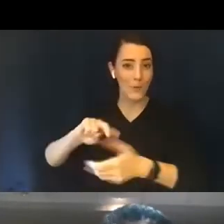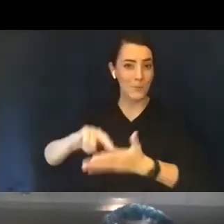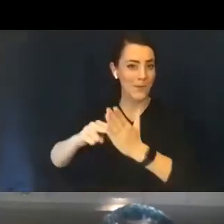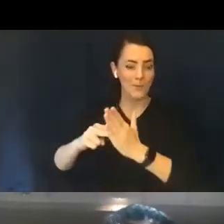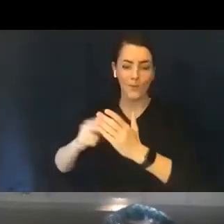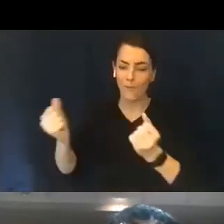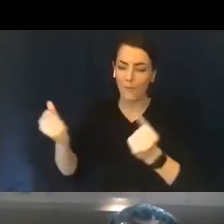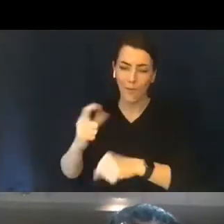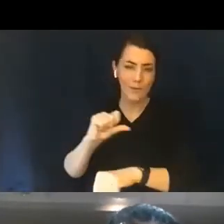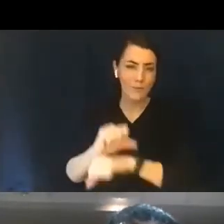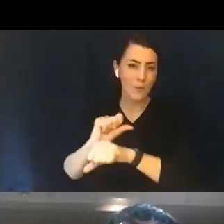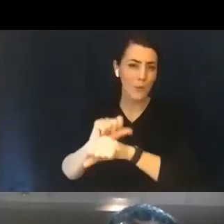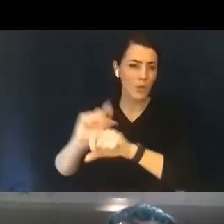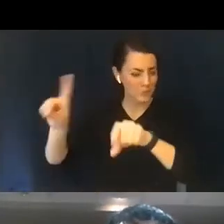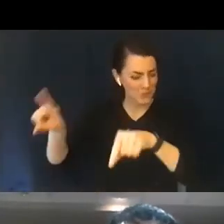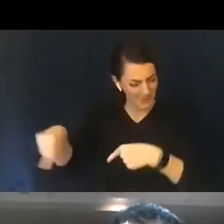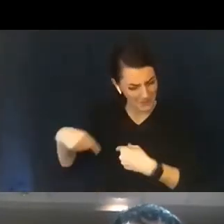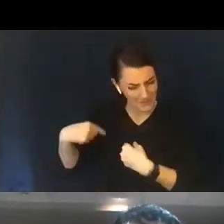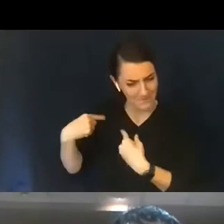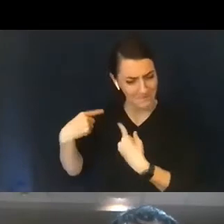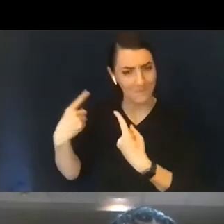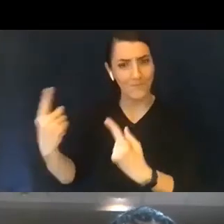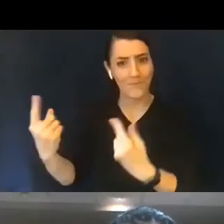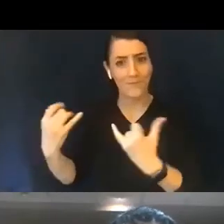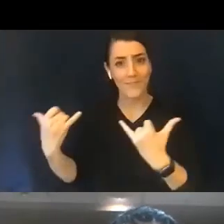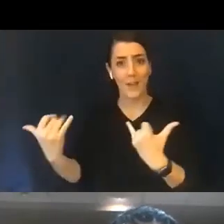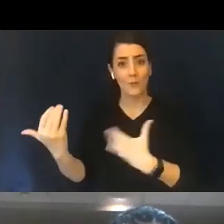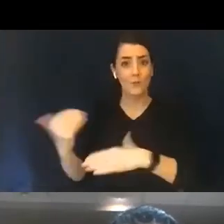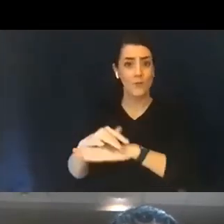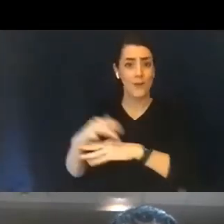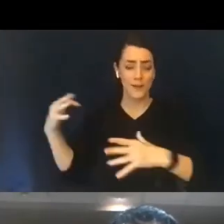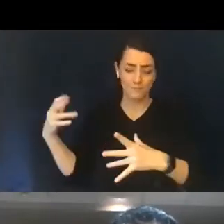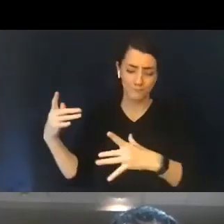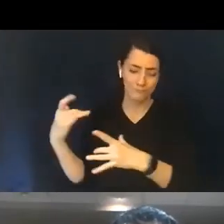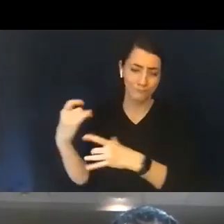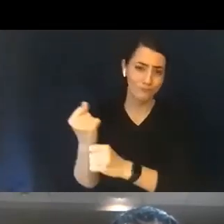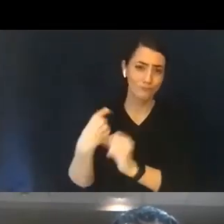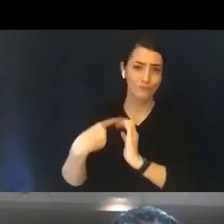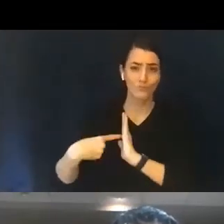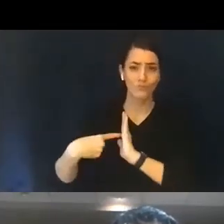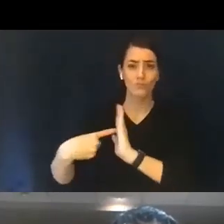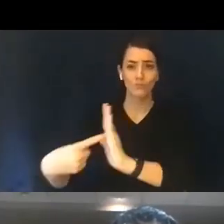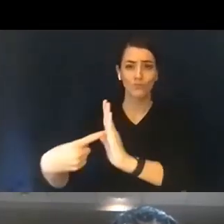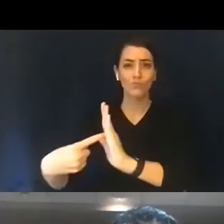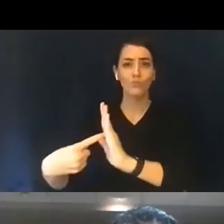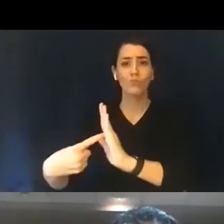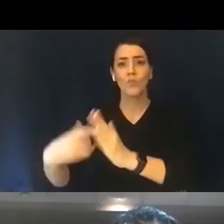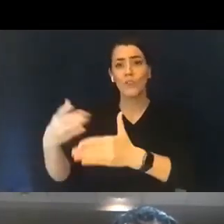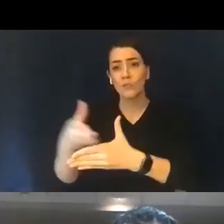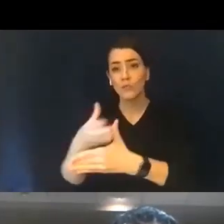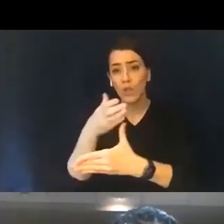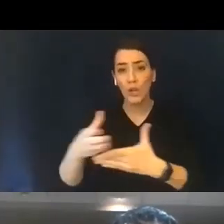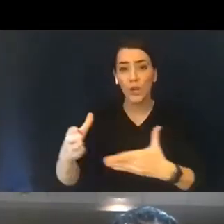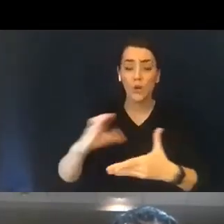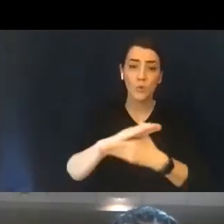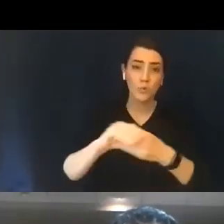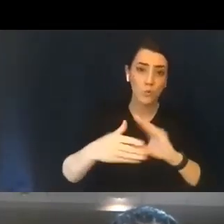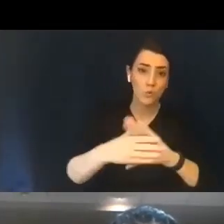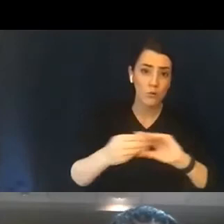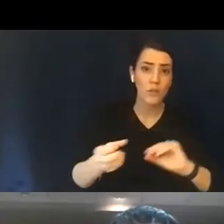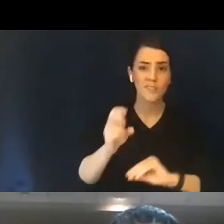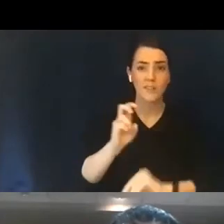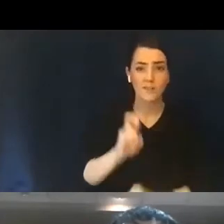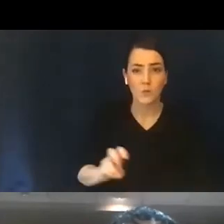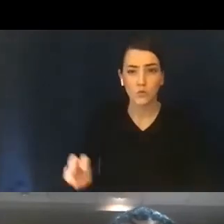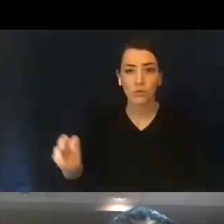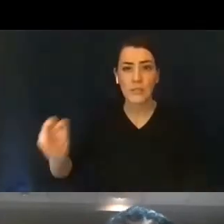have this type of opportunity to share the stories and the journey of the genocide survivors from Cambodia. It's definitely